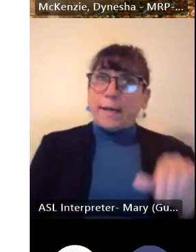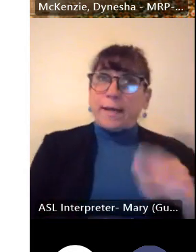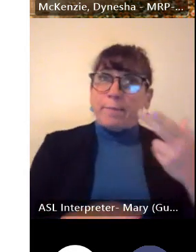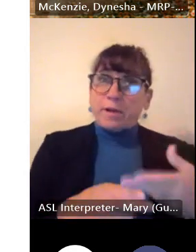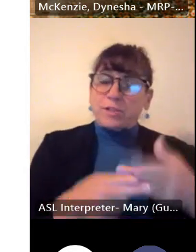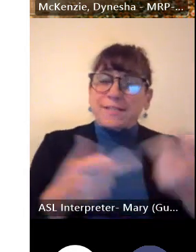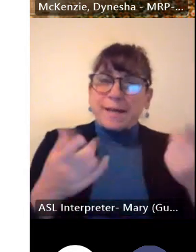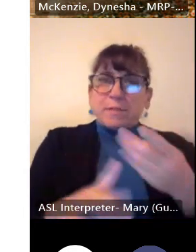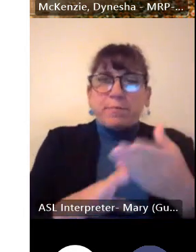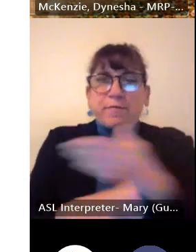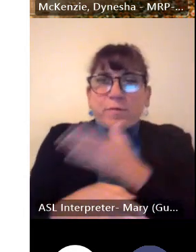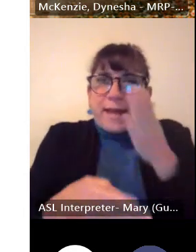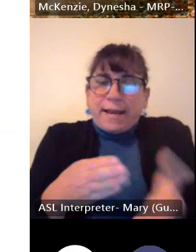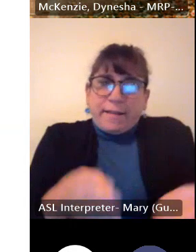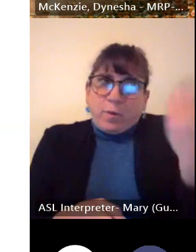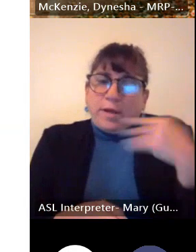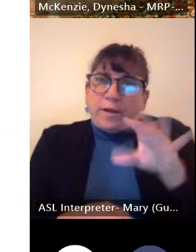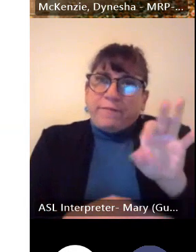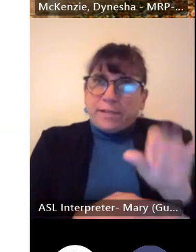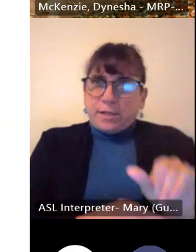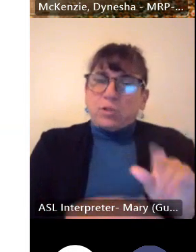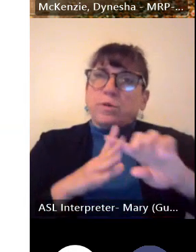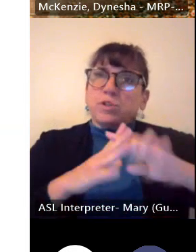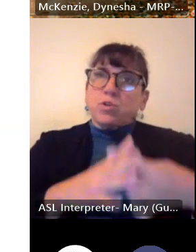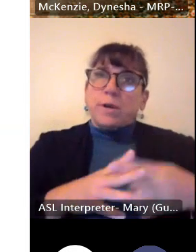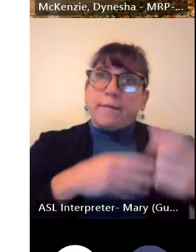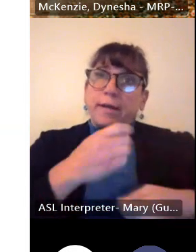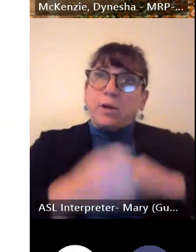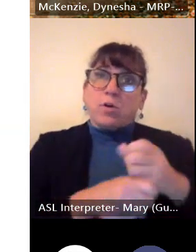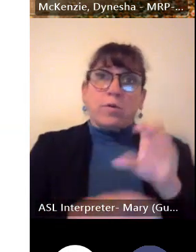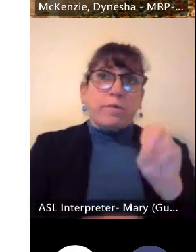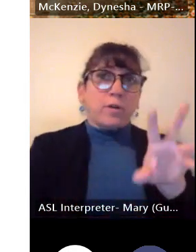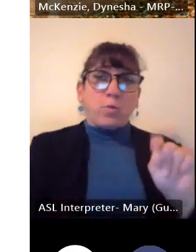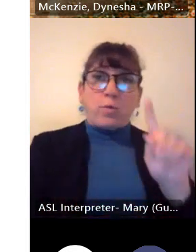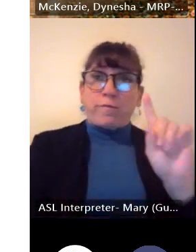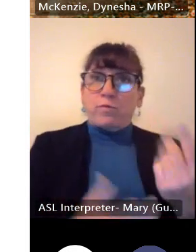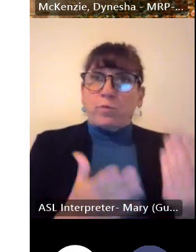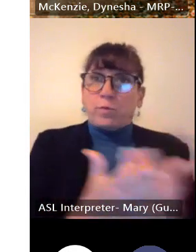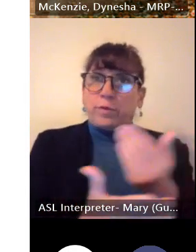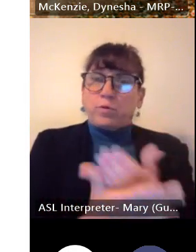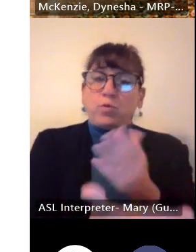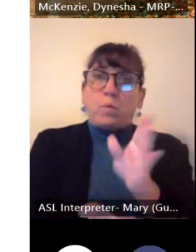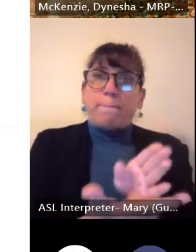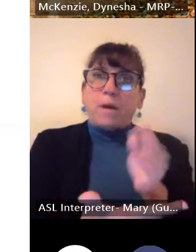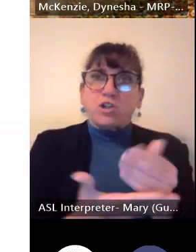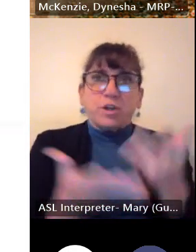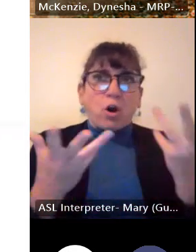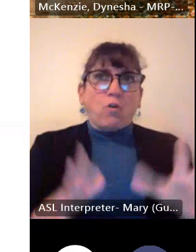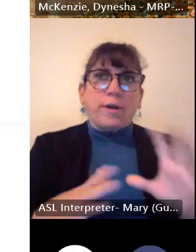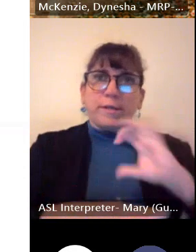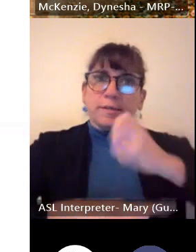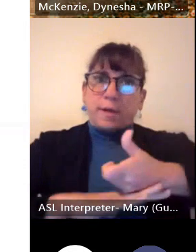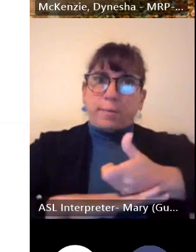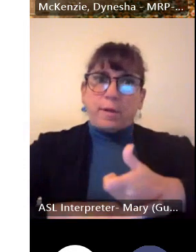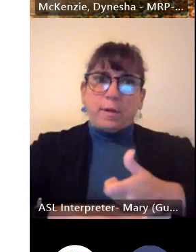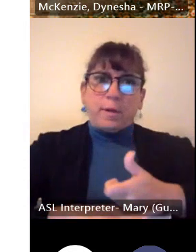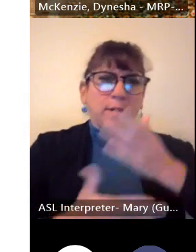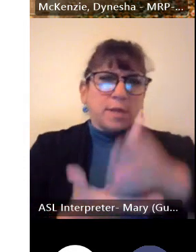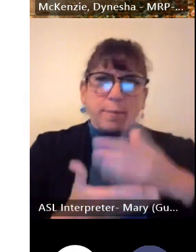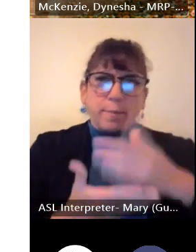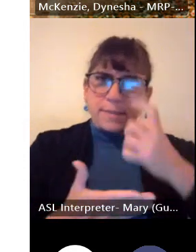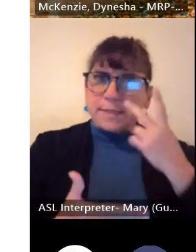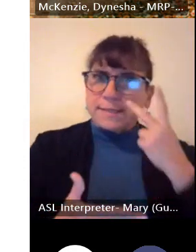fiscal year, so that we're starting the year on October 1st with this new budget in place. I'm going to pause because I see a comment